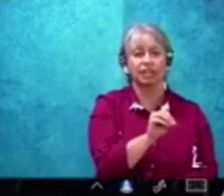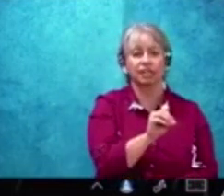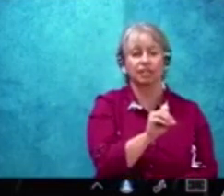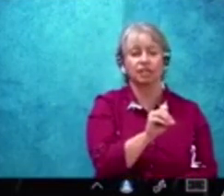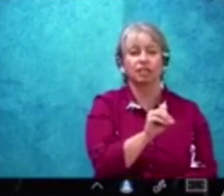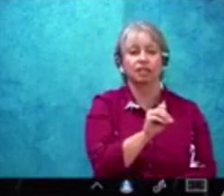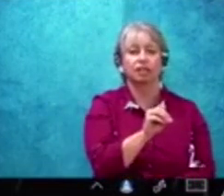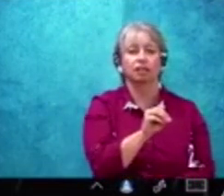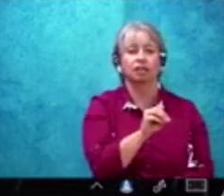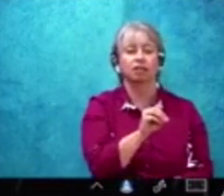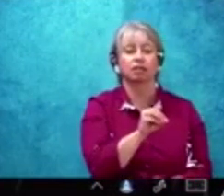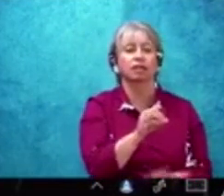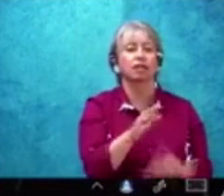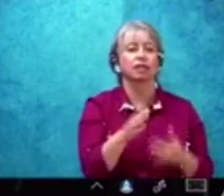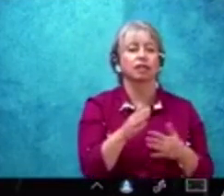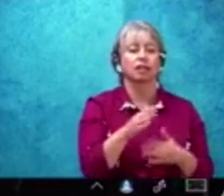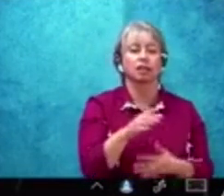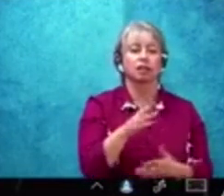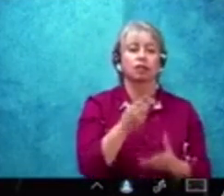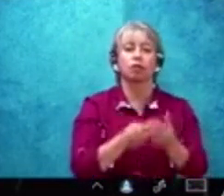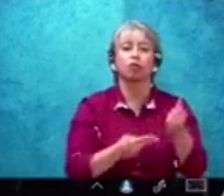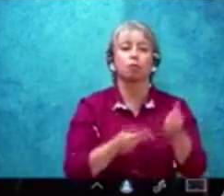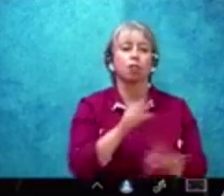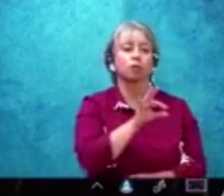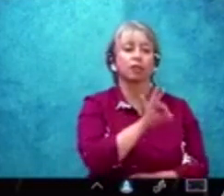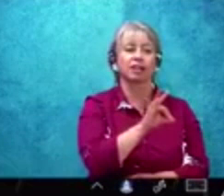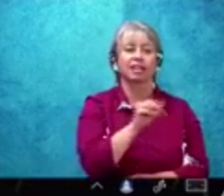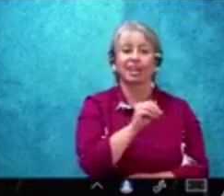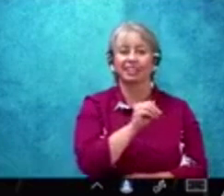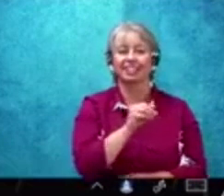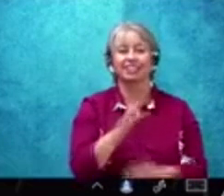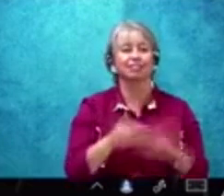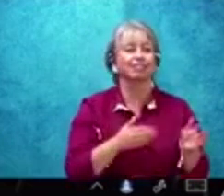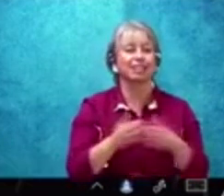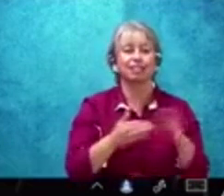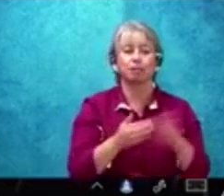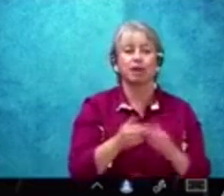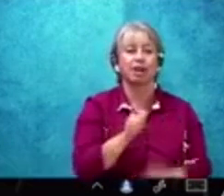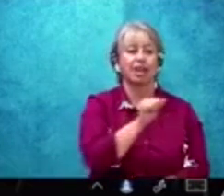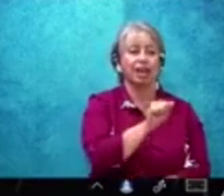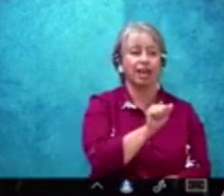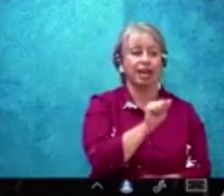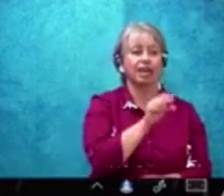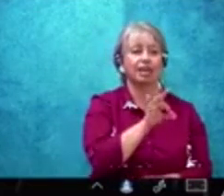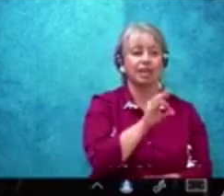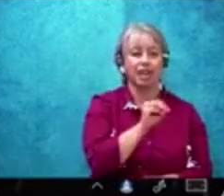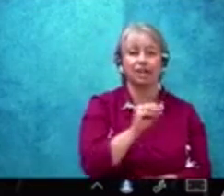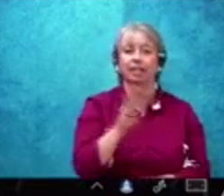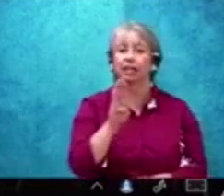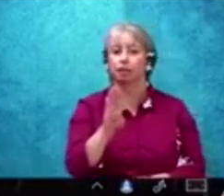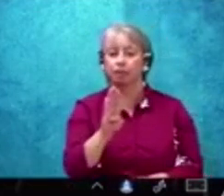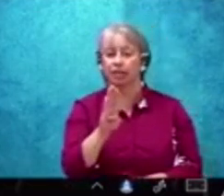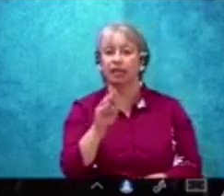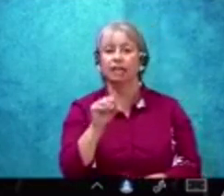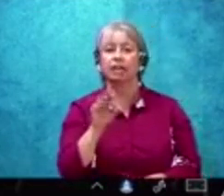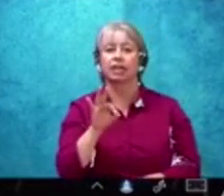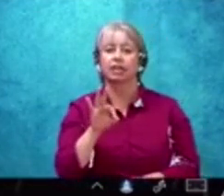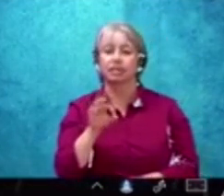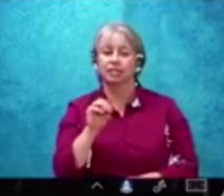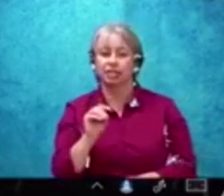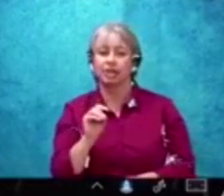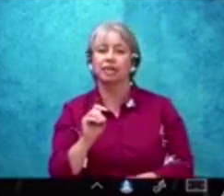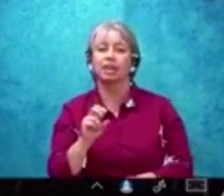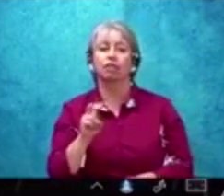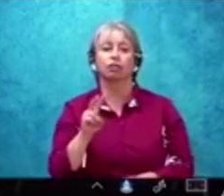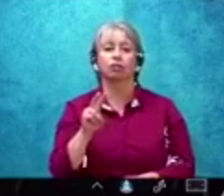particular example, it doesn't matter because they're both 90. And b is 90. So now we want to